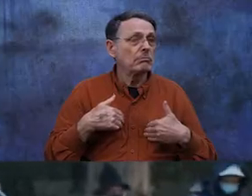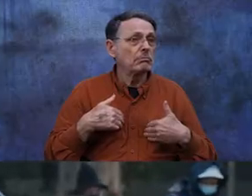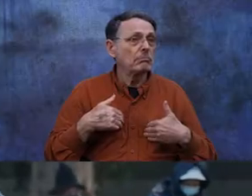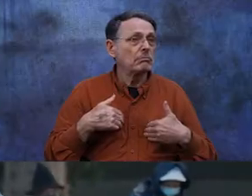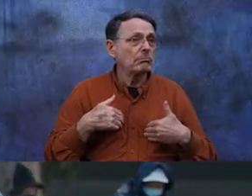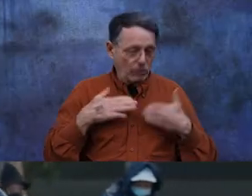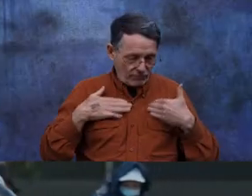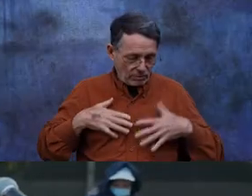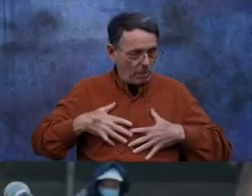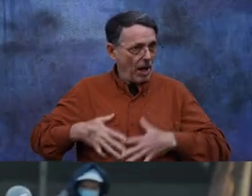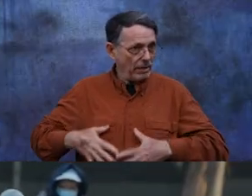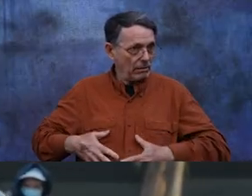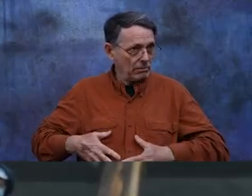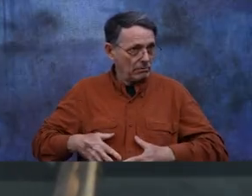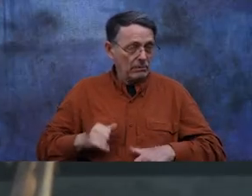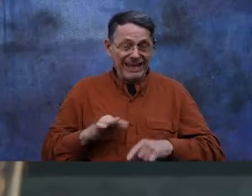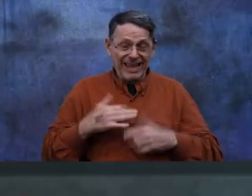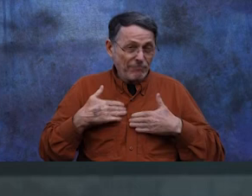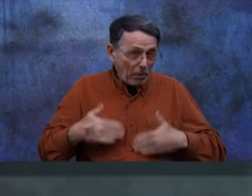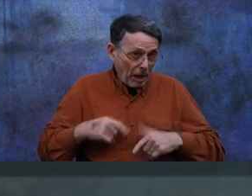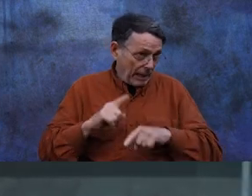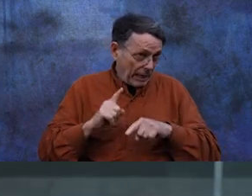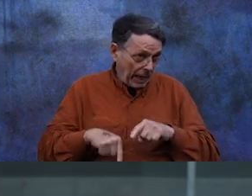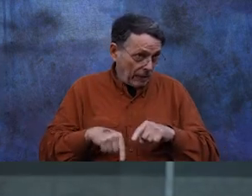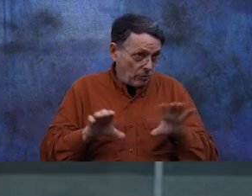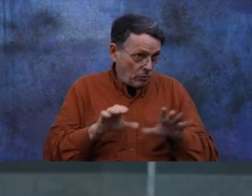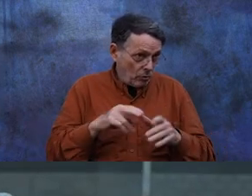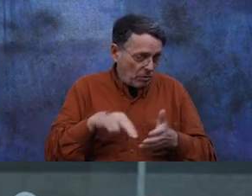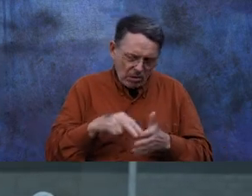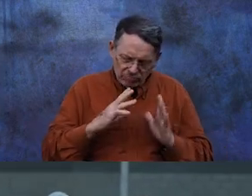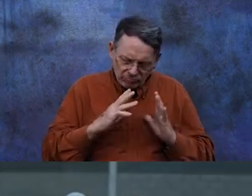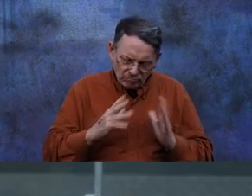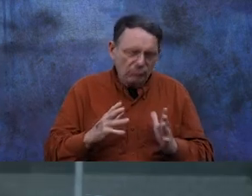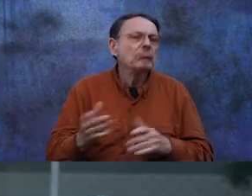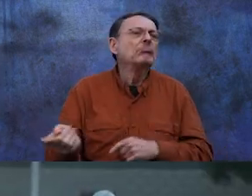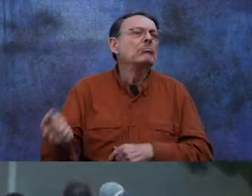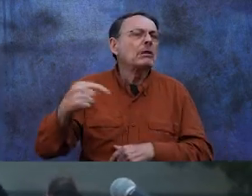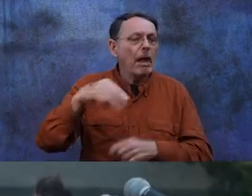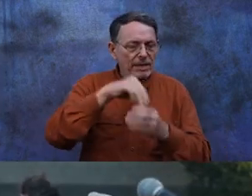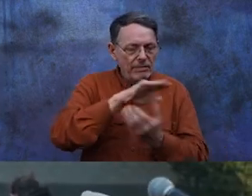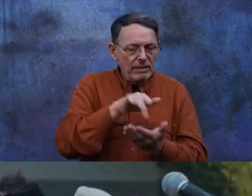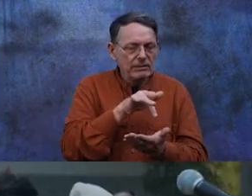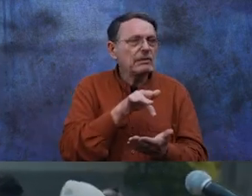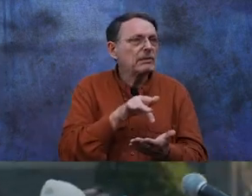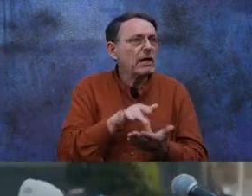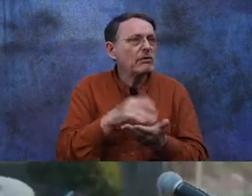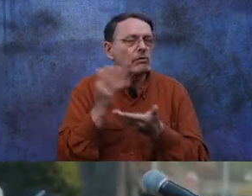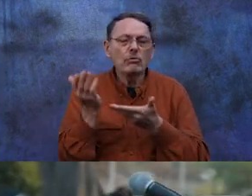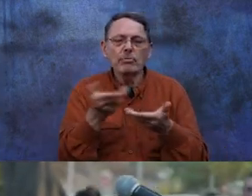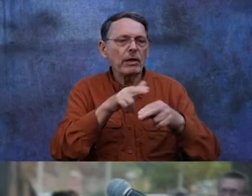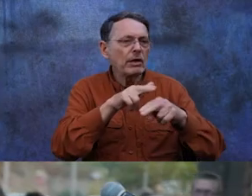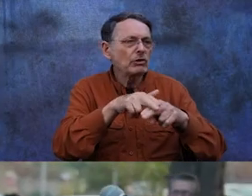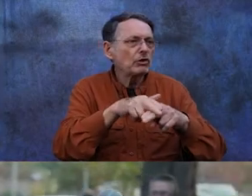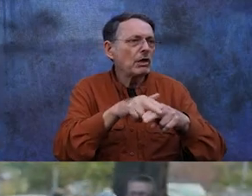physical body cannot do the dance, feel free to come here into the center to bring a chair or